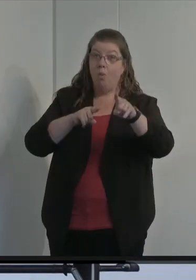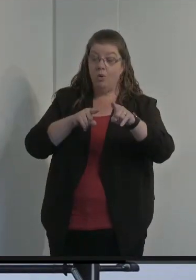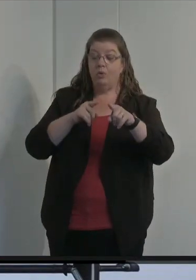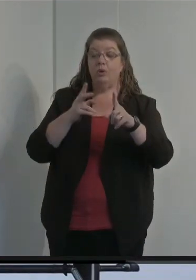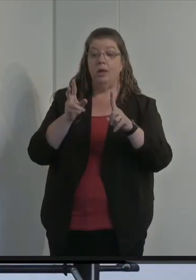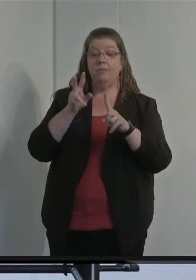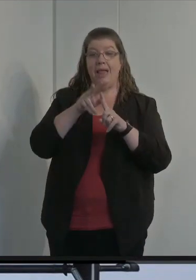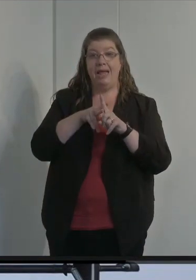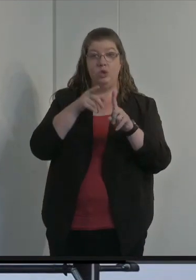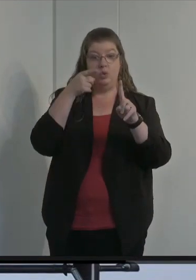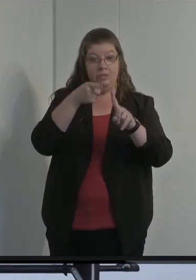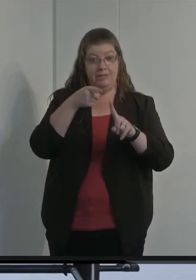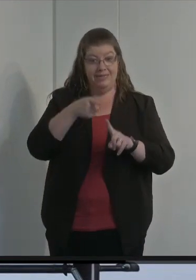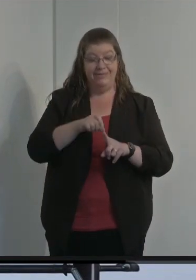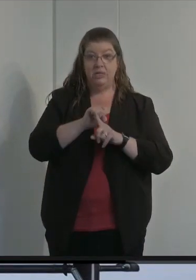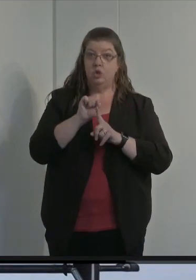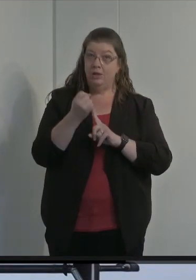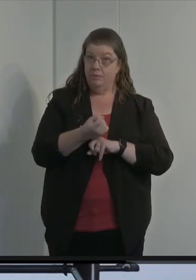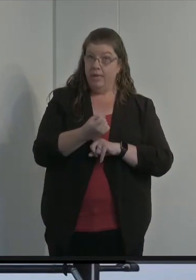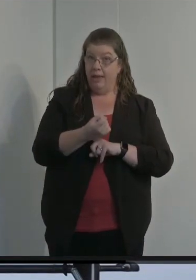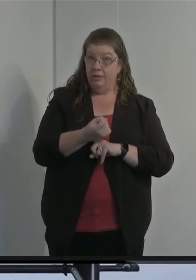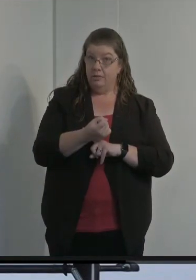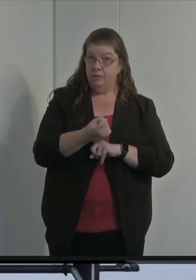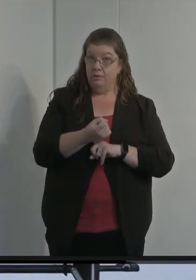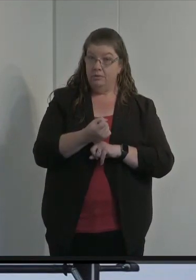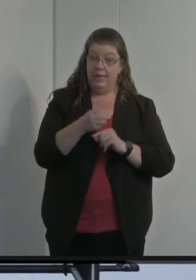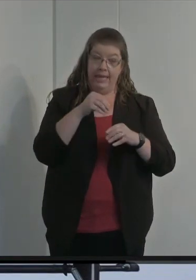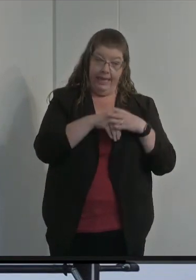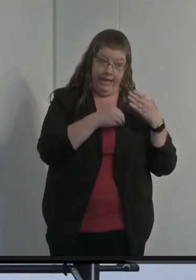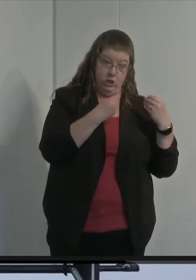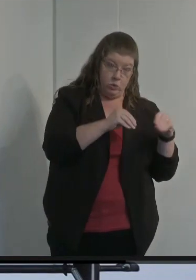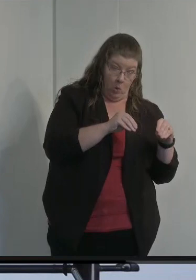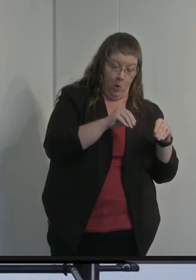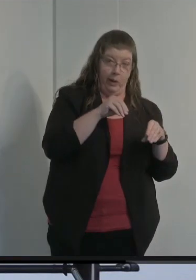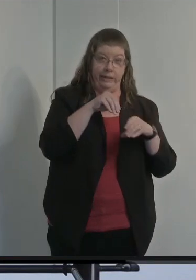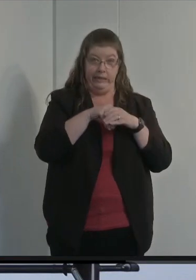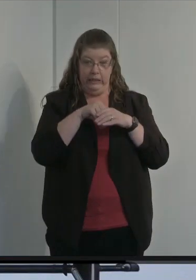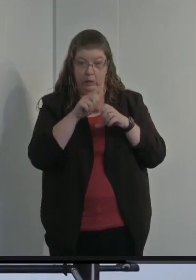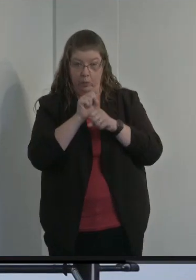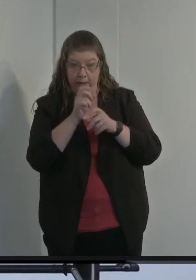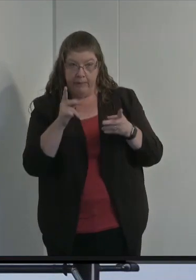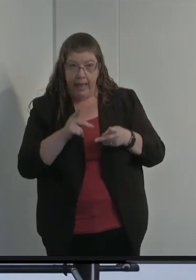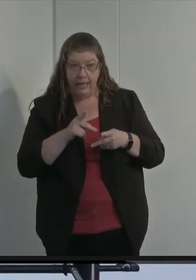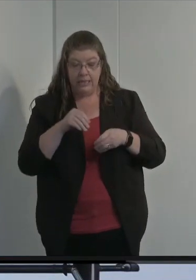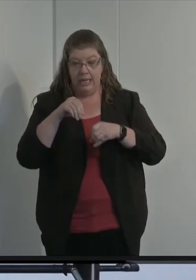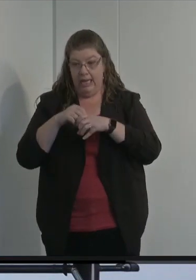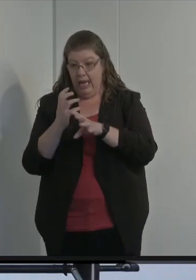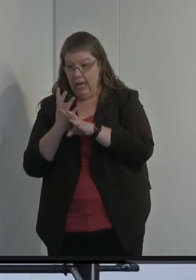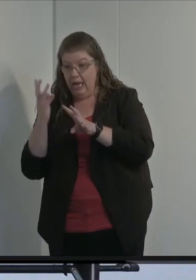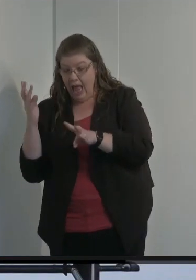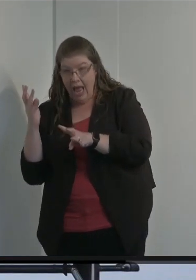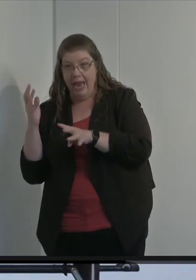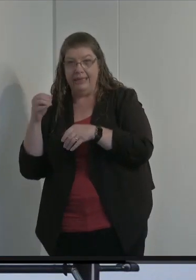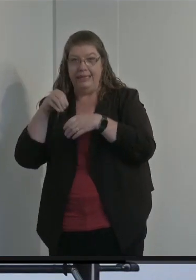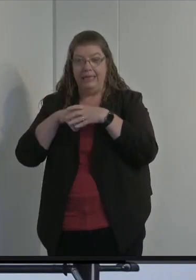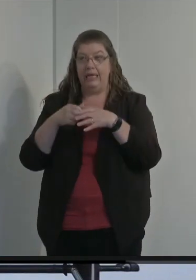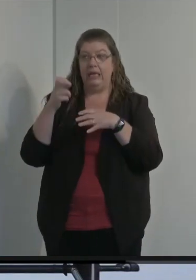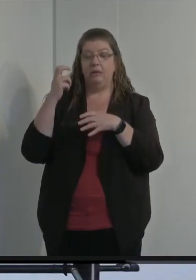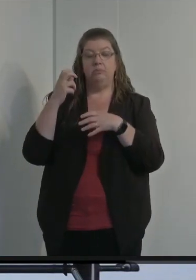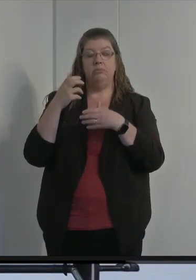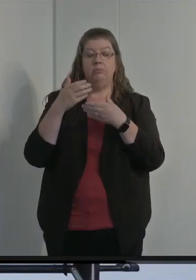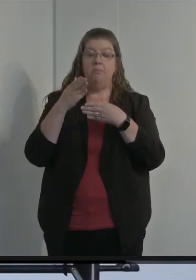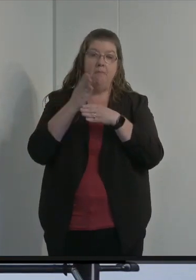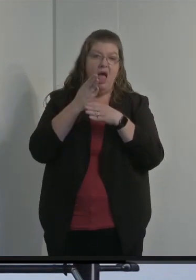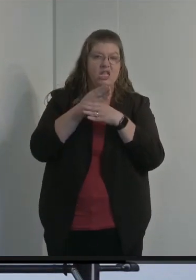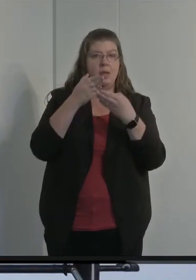applies to specific circumstances, in stores, in workplaces, in line, in public transportation,